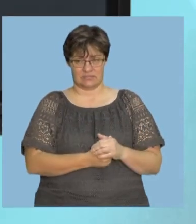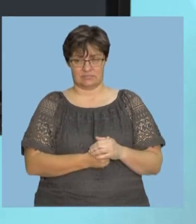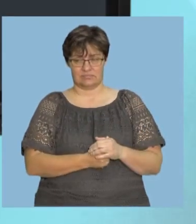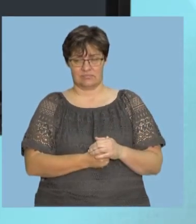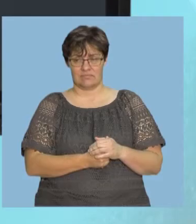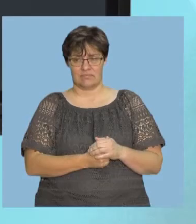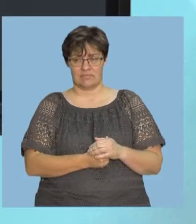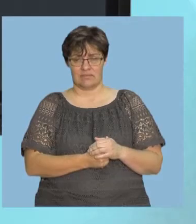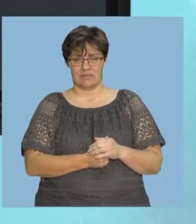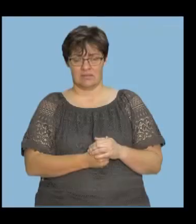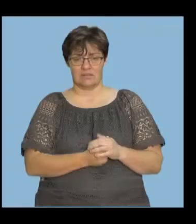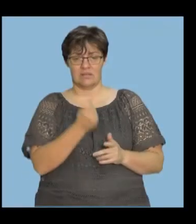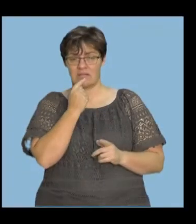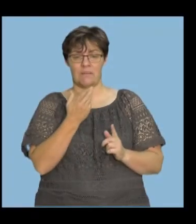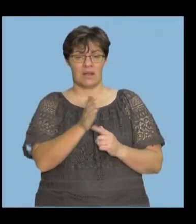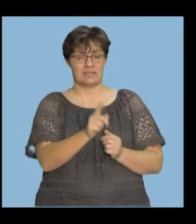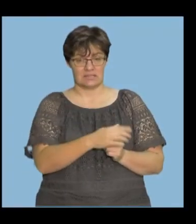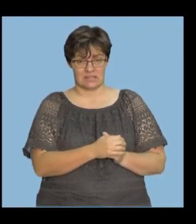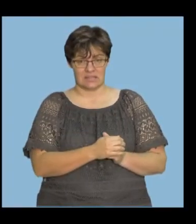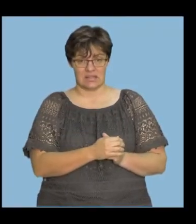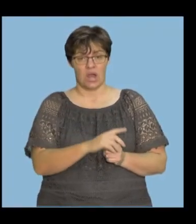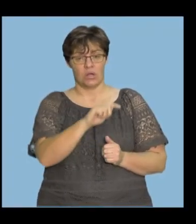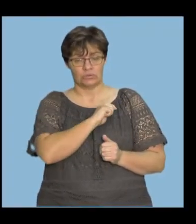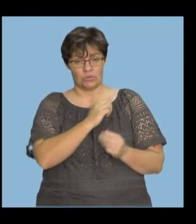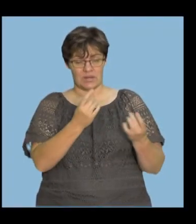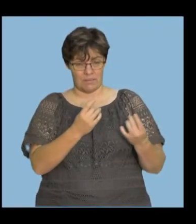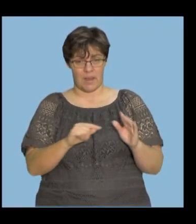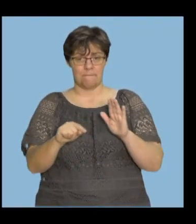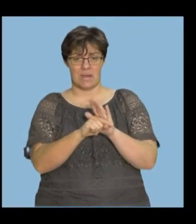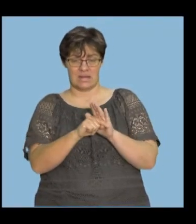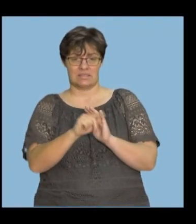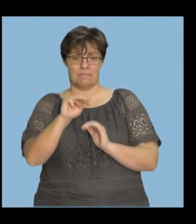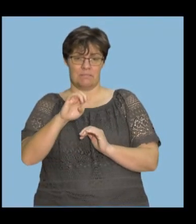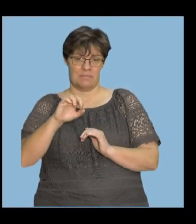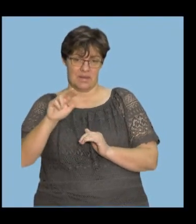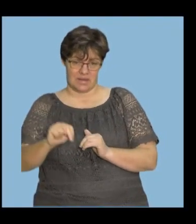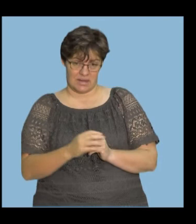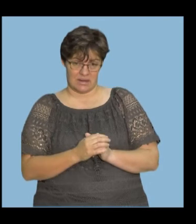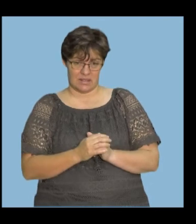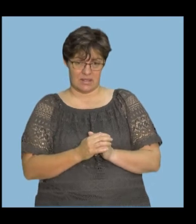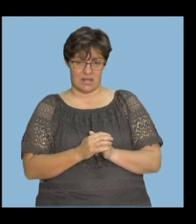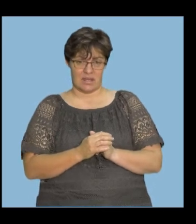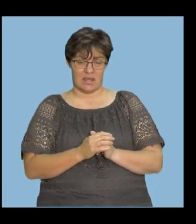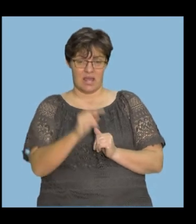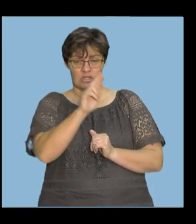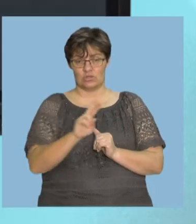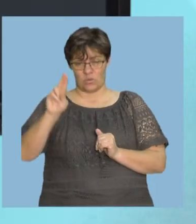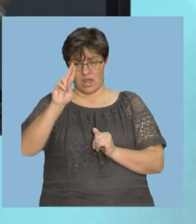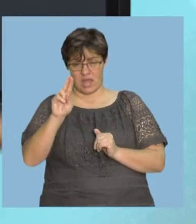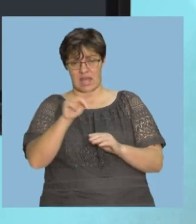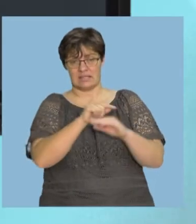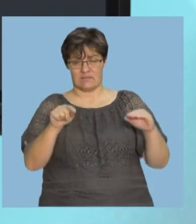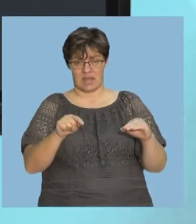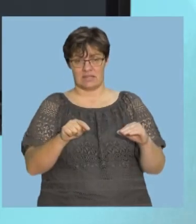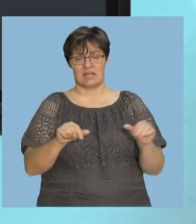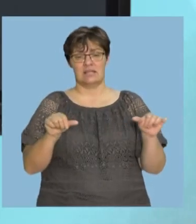So, this implies is the actual numbers minus the mean, and you square that, and you divide by the